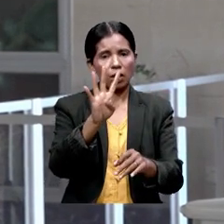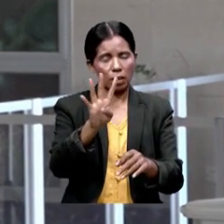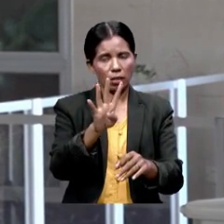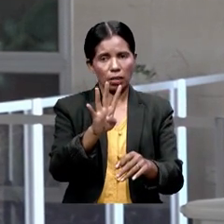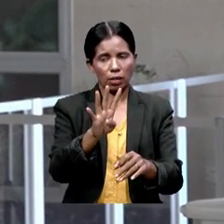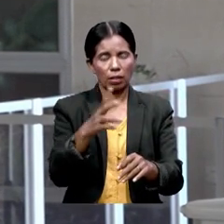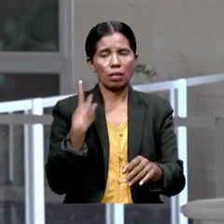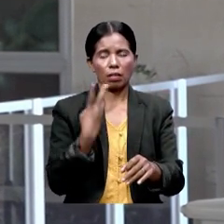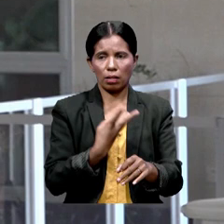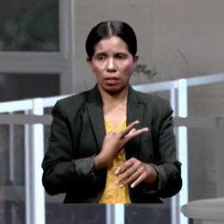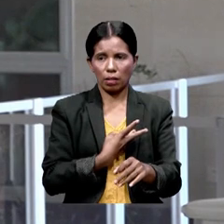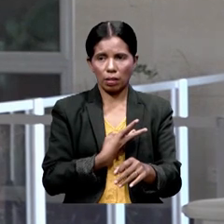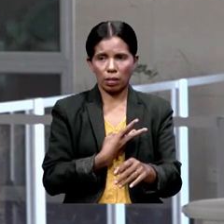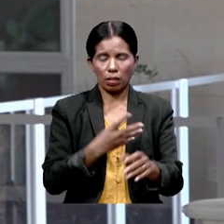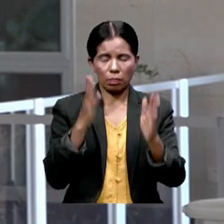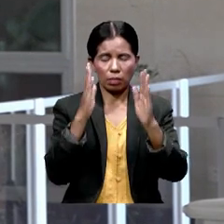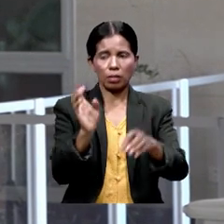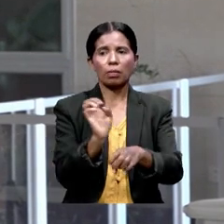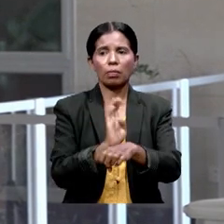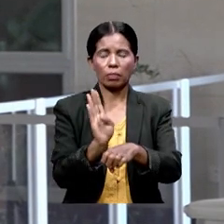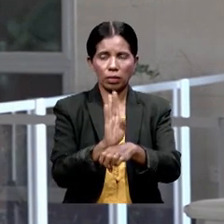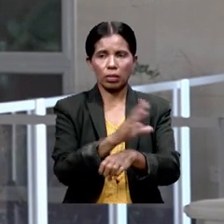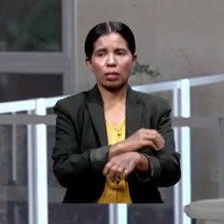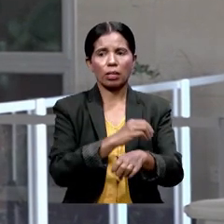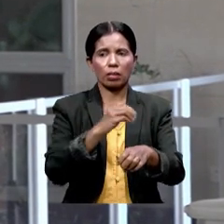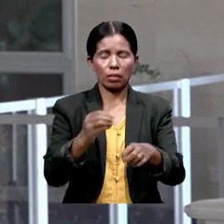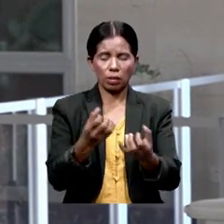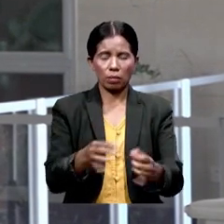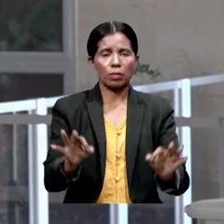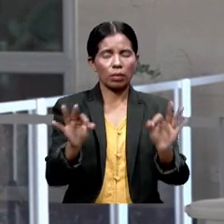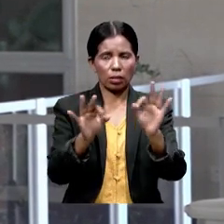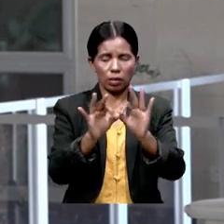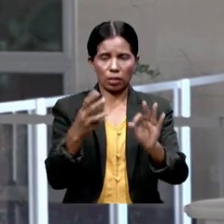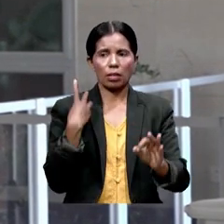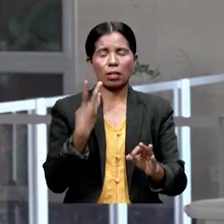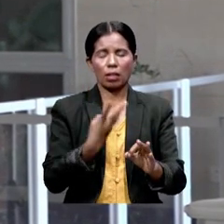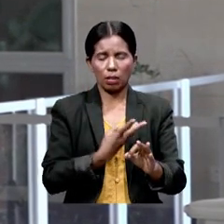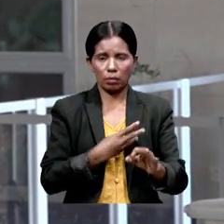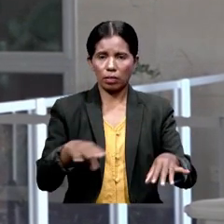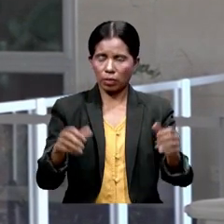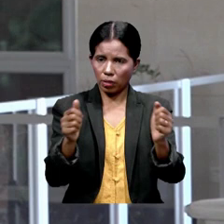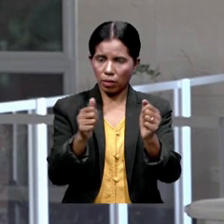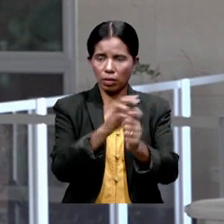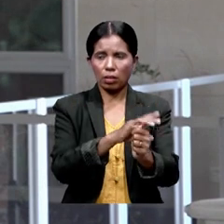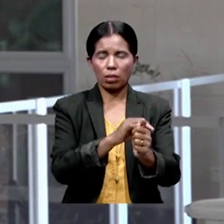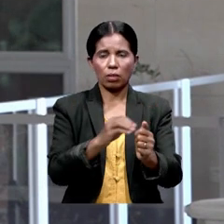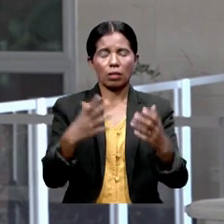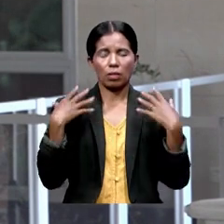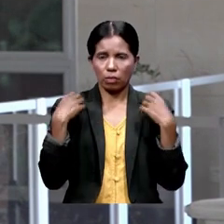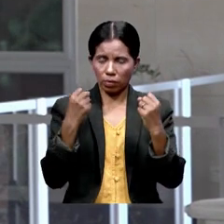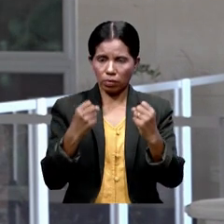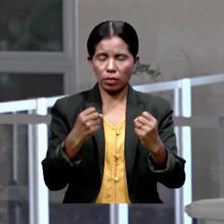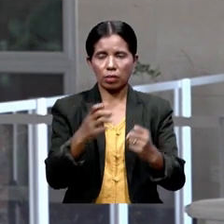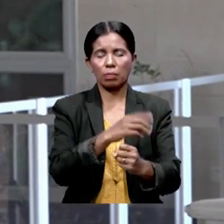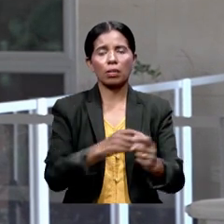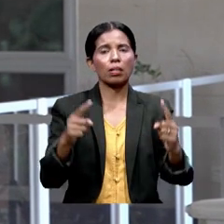We have the same values, we share the same principles, so there is a lot of confidence between our two